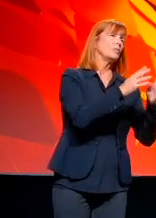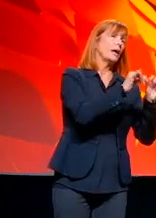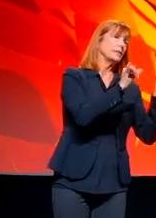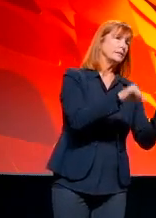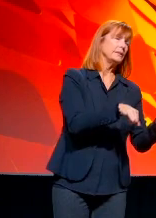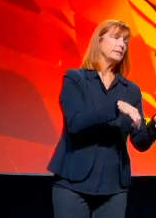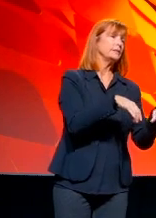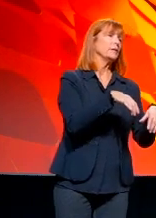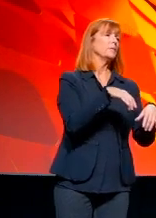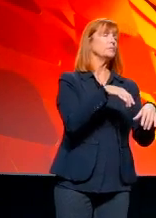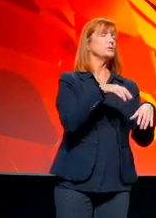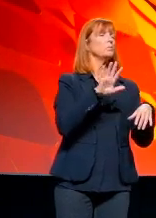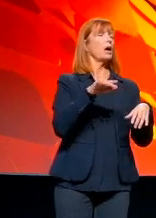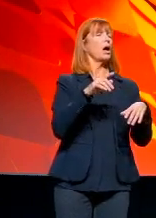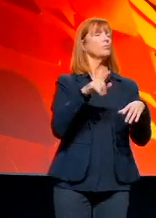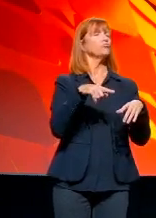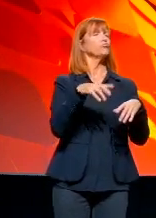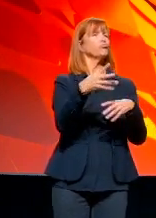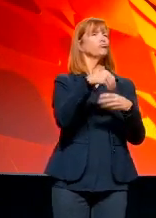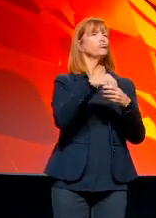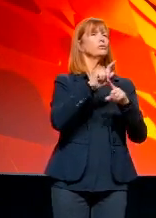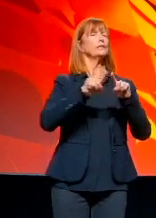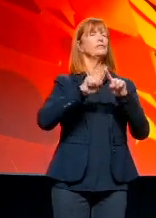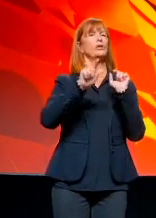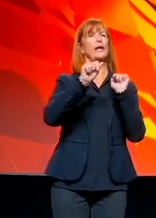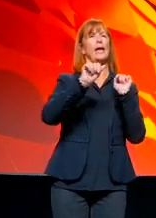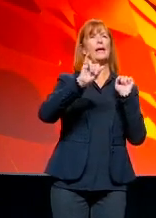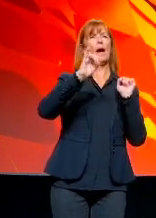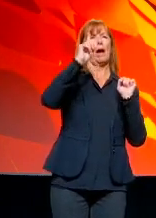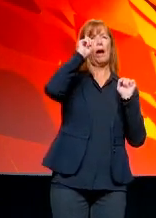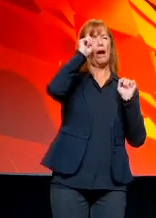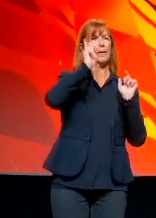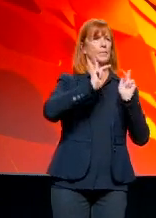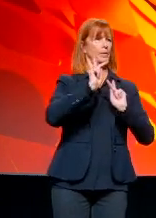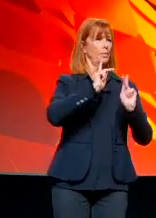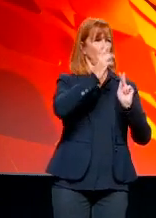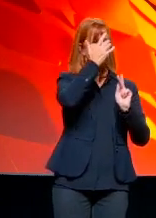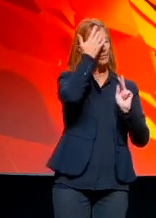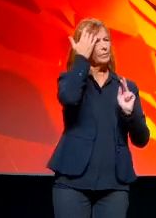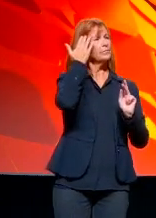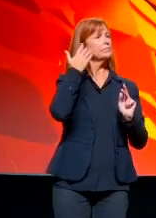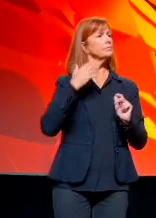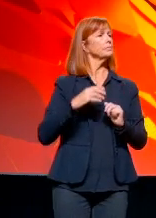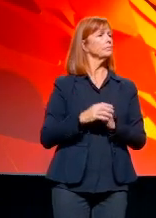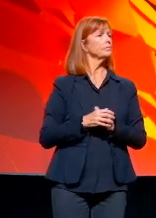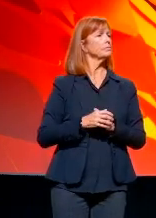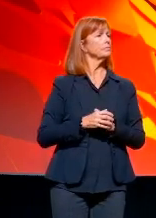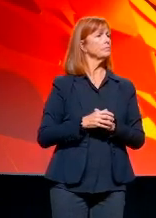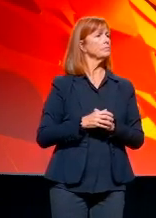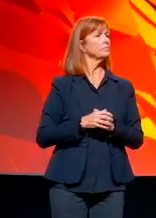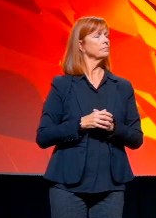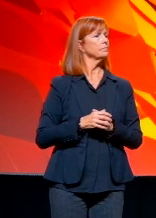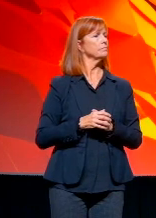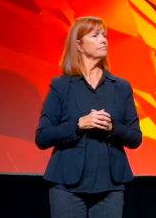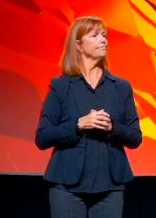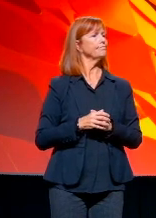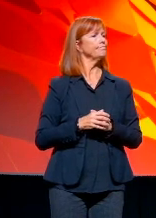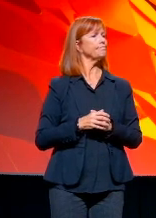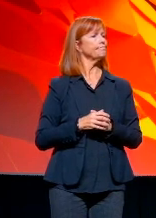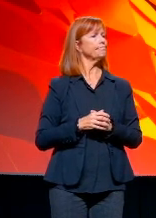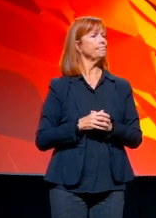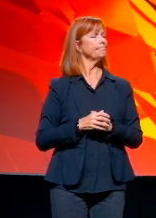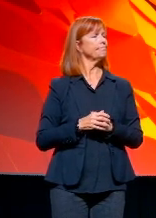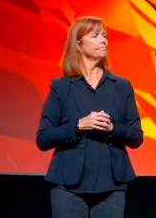to build AI brains for general purpose robot, particularly for this humanoid robot platforms. And the